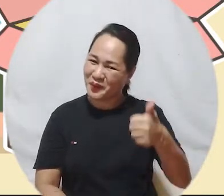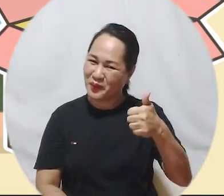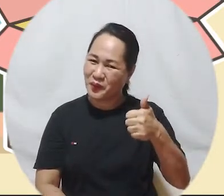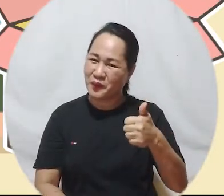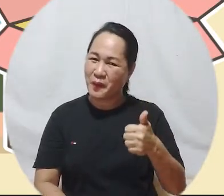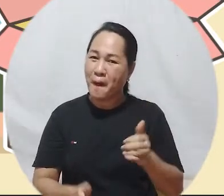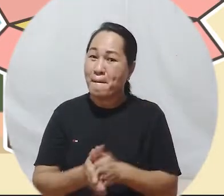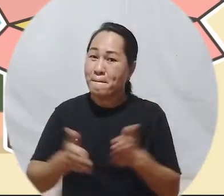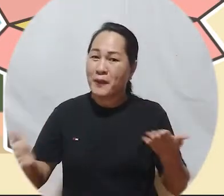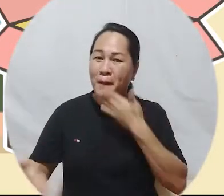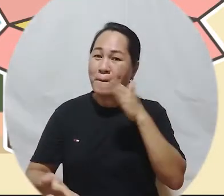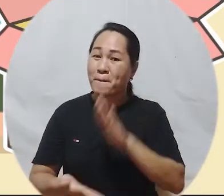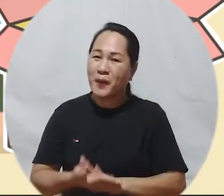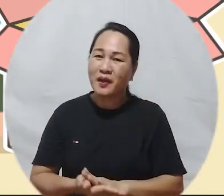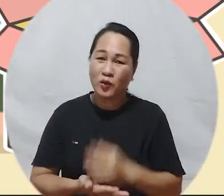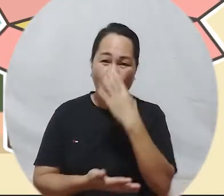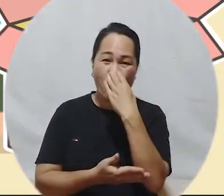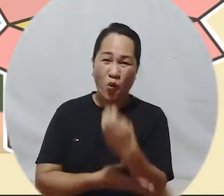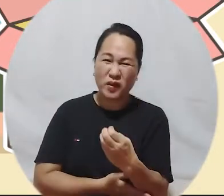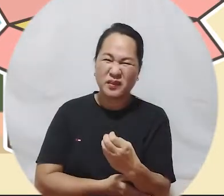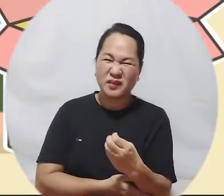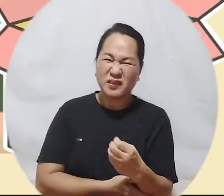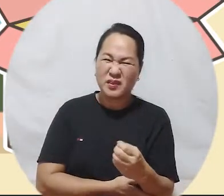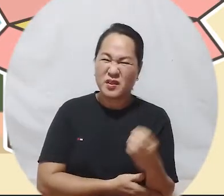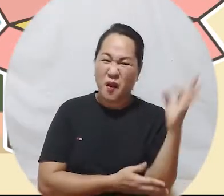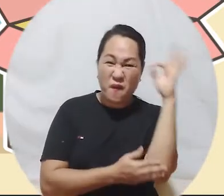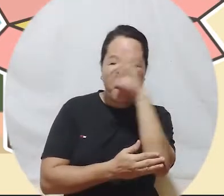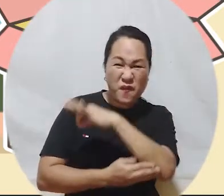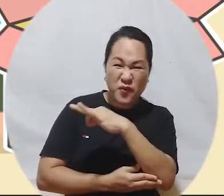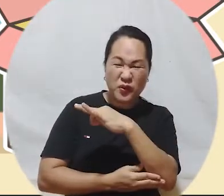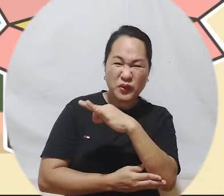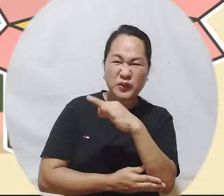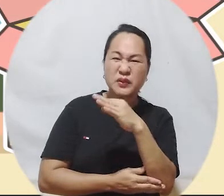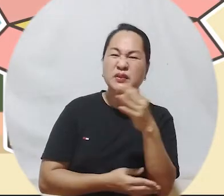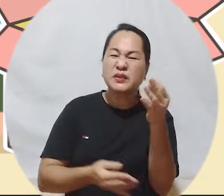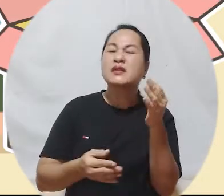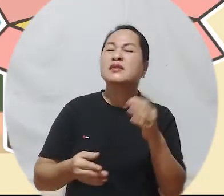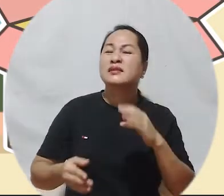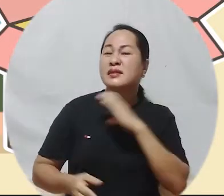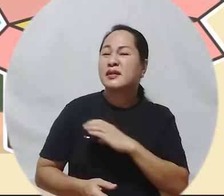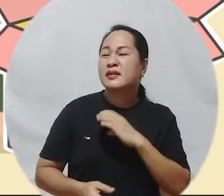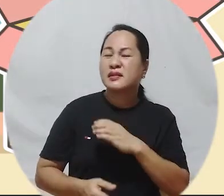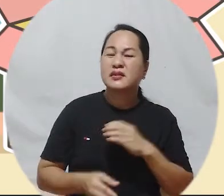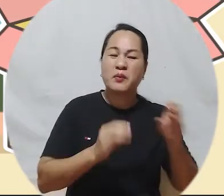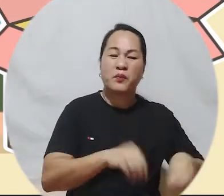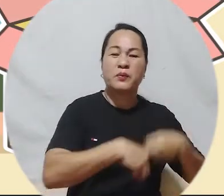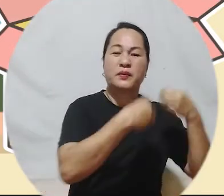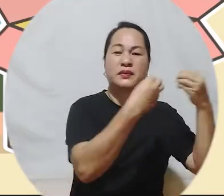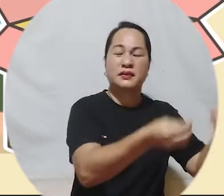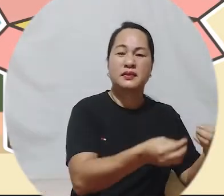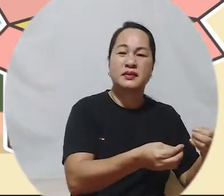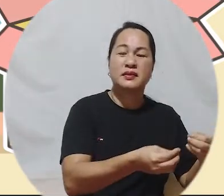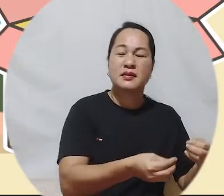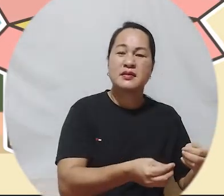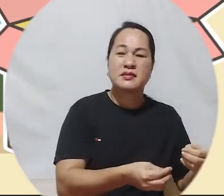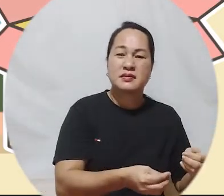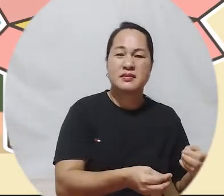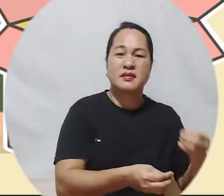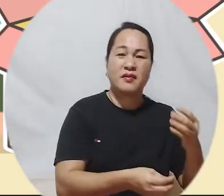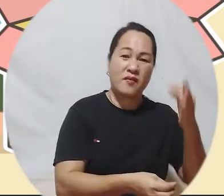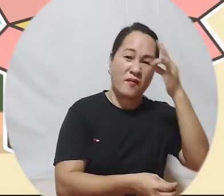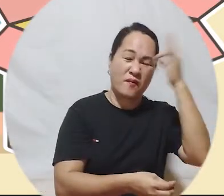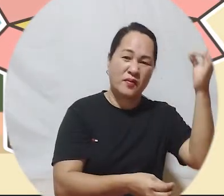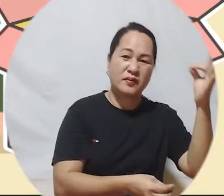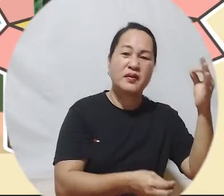Nice! The Big Bad Wolf is a fictional character, so we will place it in the fantasy story column. And